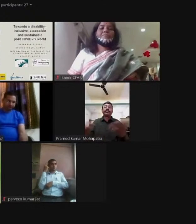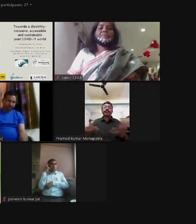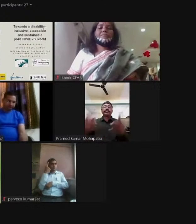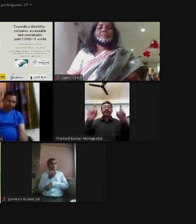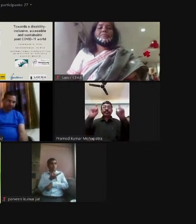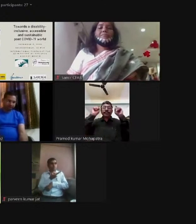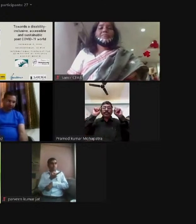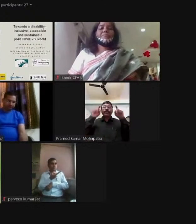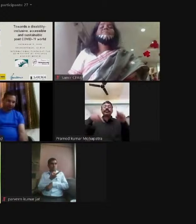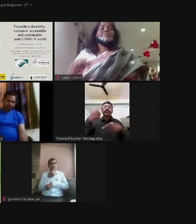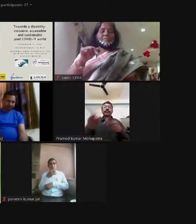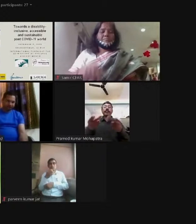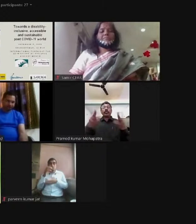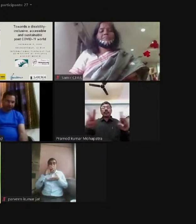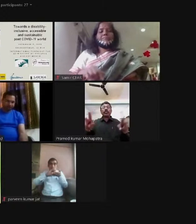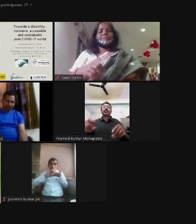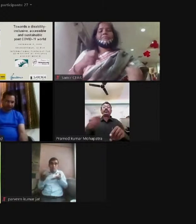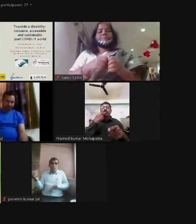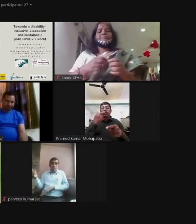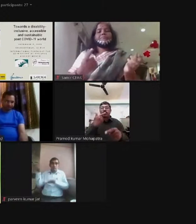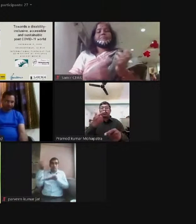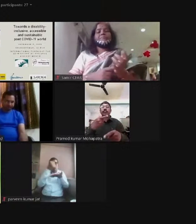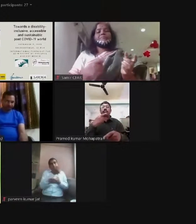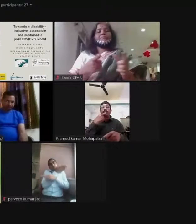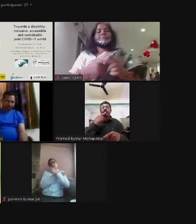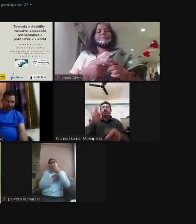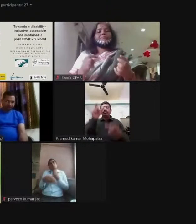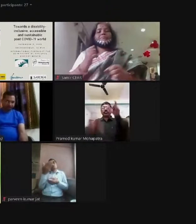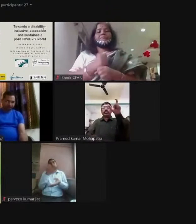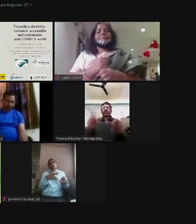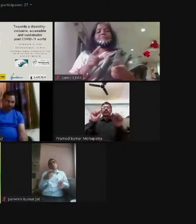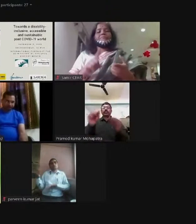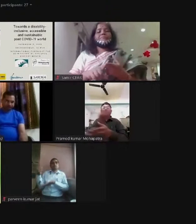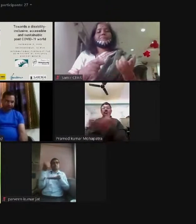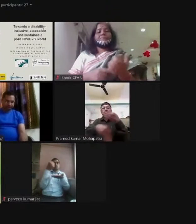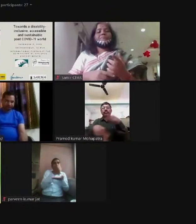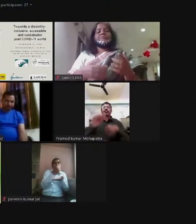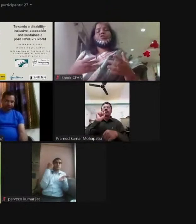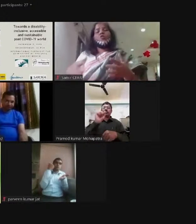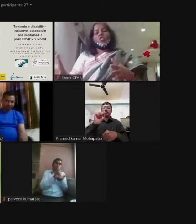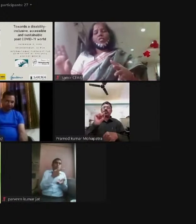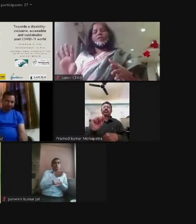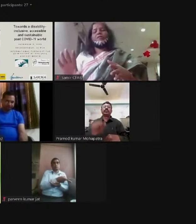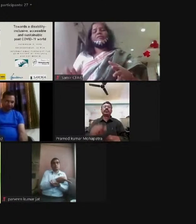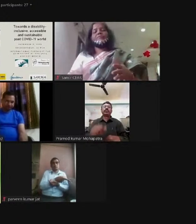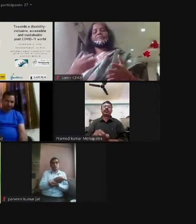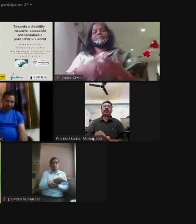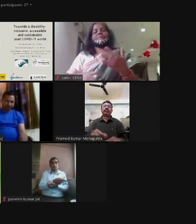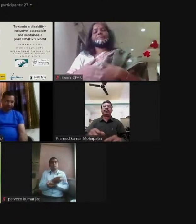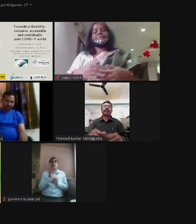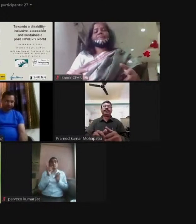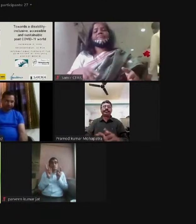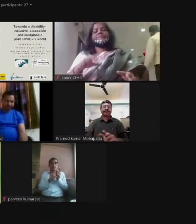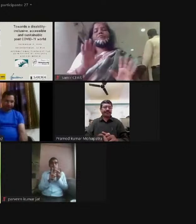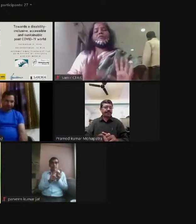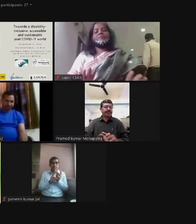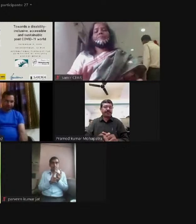hence we need a different budget for people with disabilities. The second is,